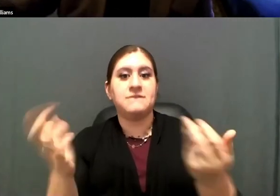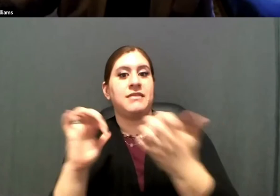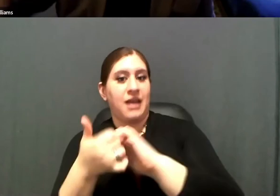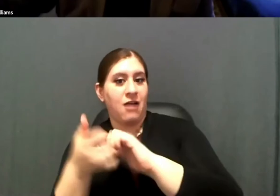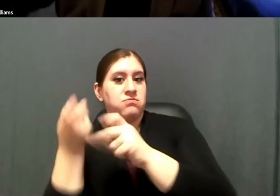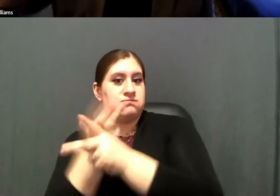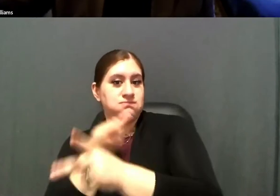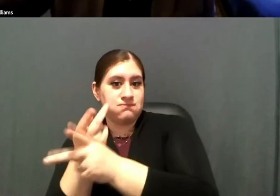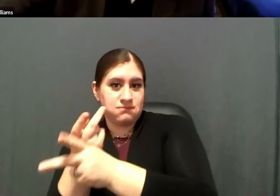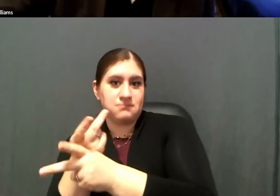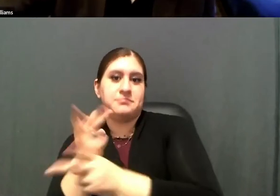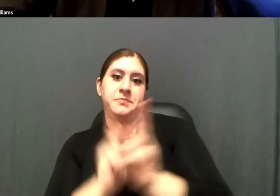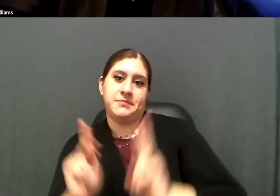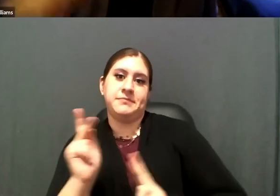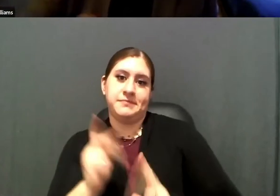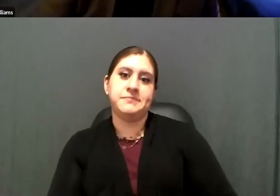care of the people.